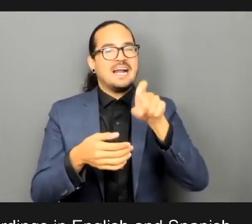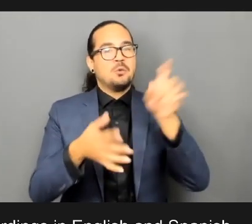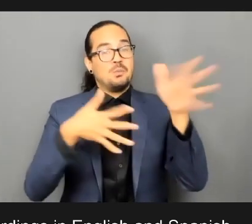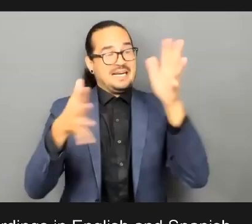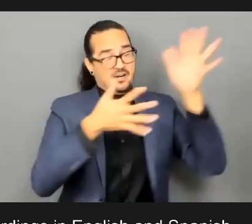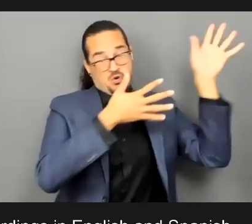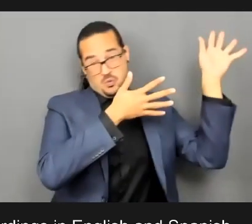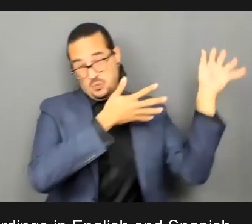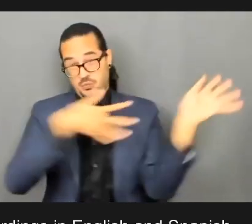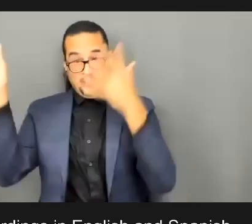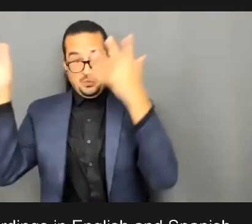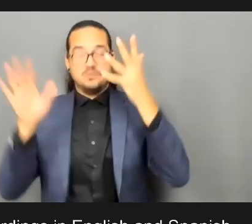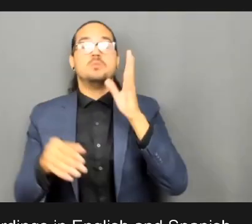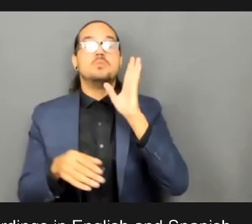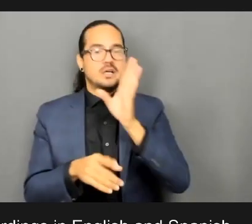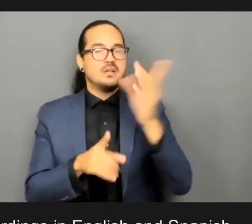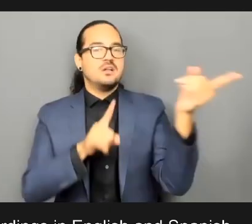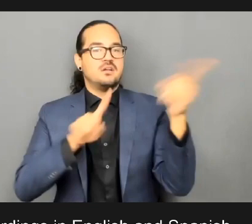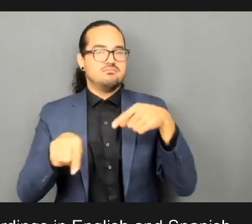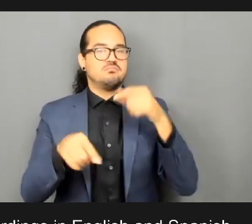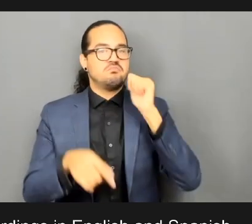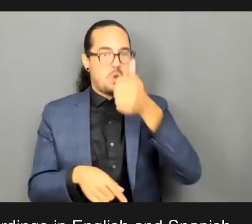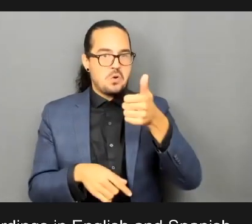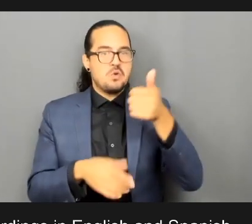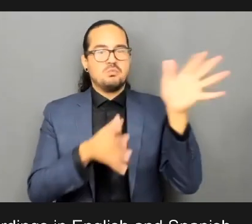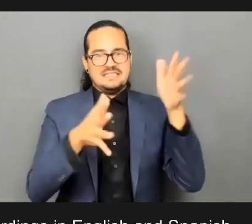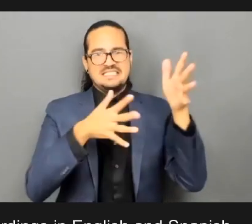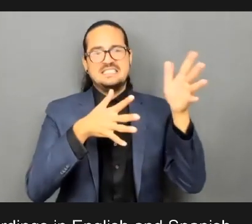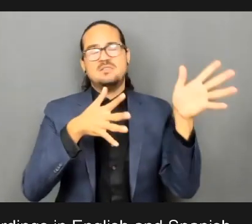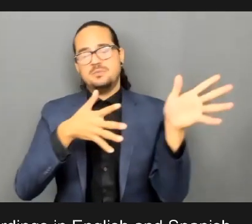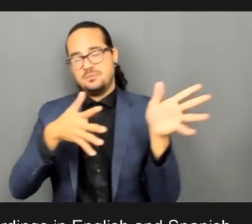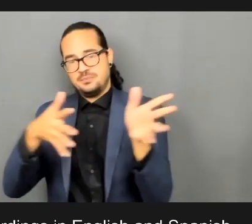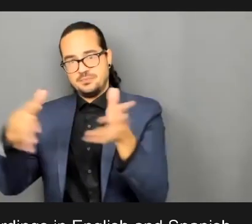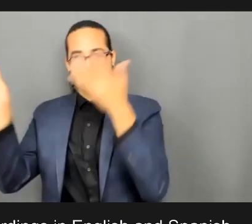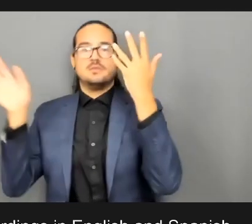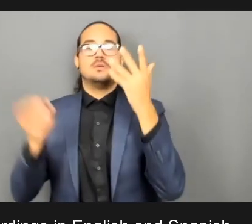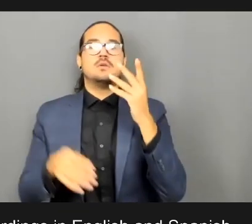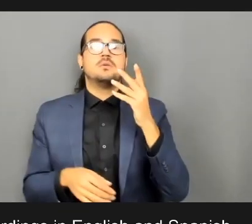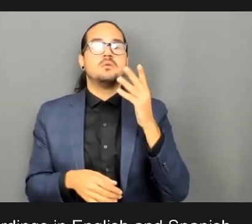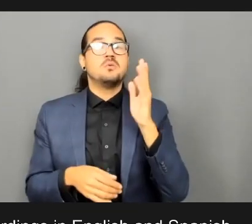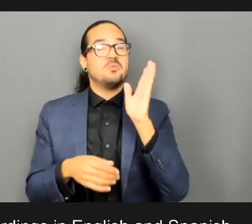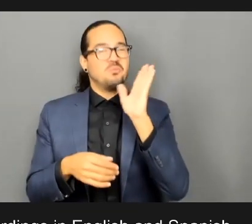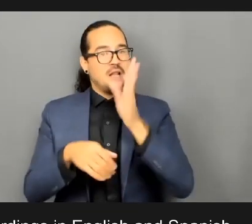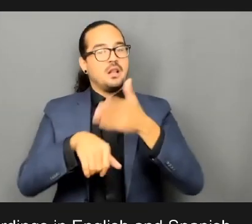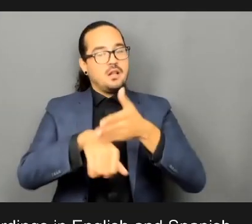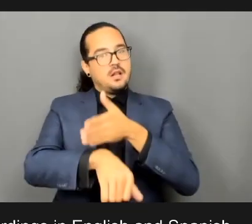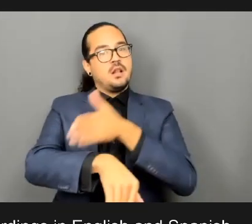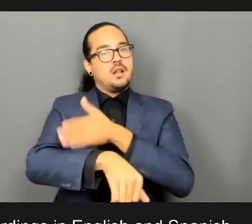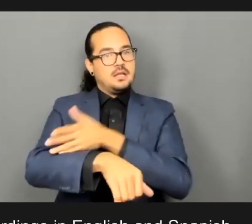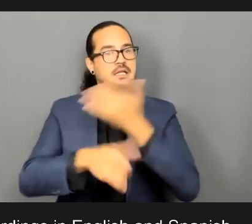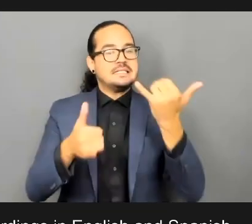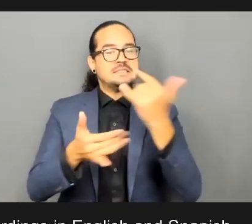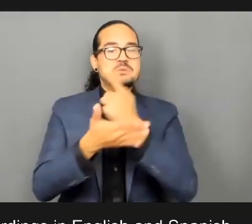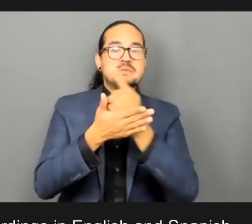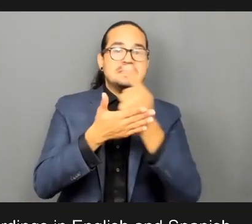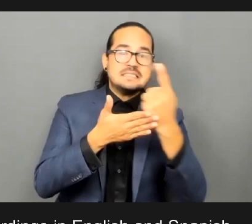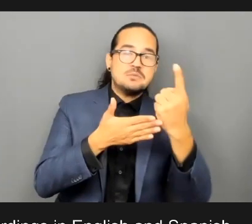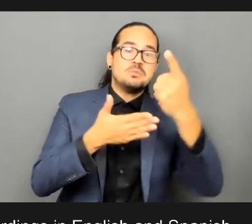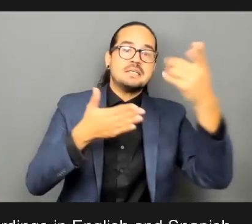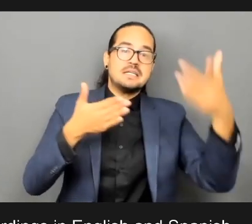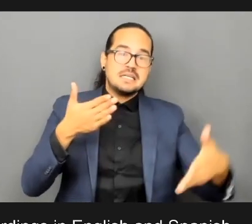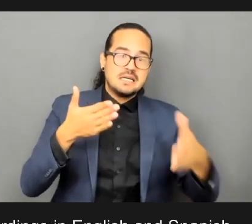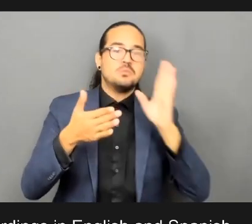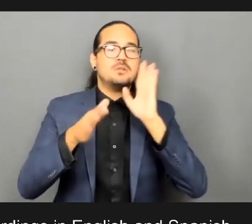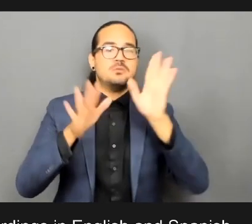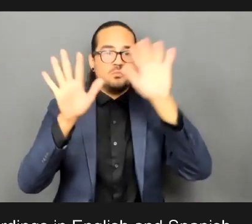this weekend as a weather system moves in, and hopefully that will kind of push the smoke out, but that may also kind of reinforce the marine layer. There,